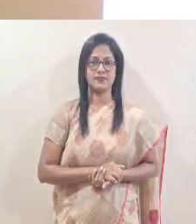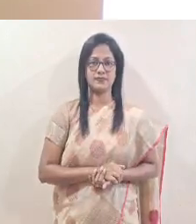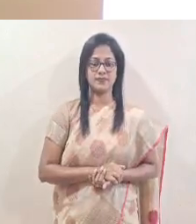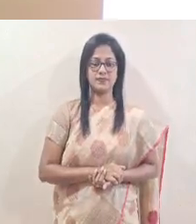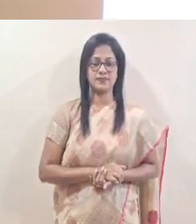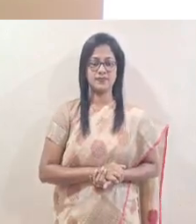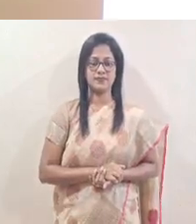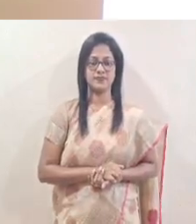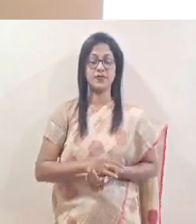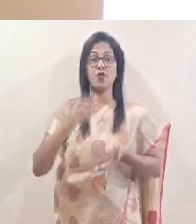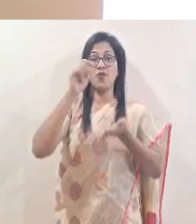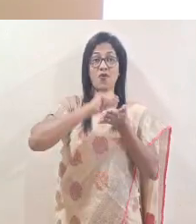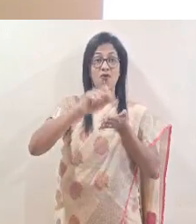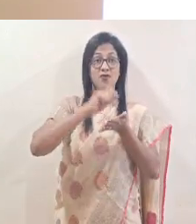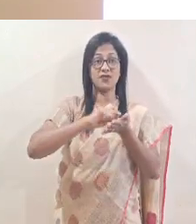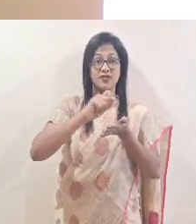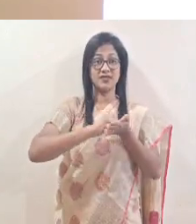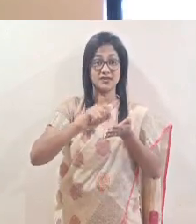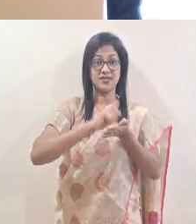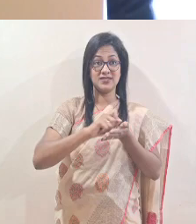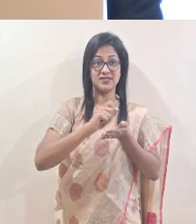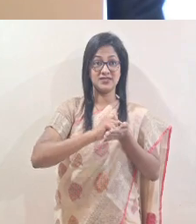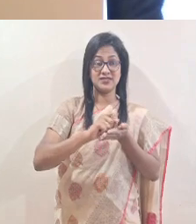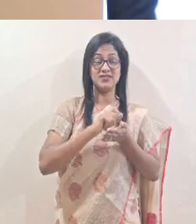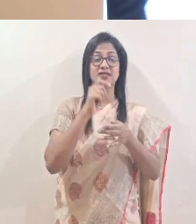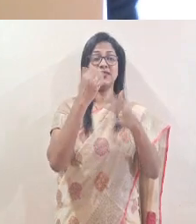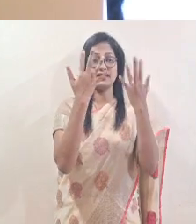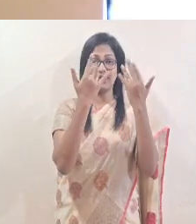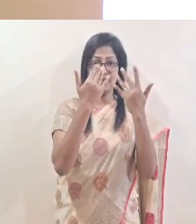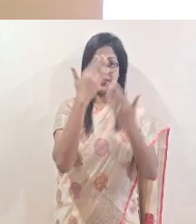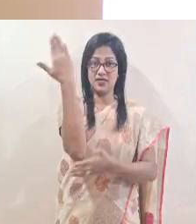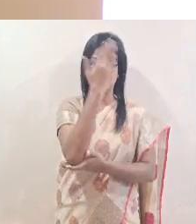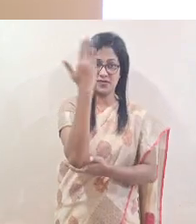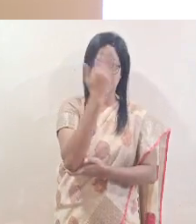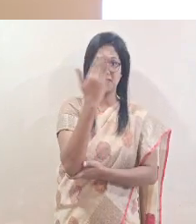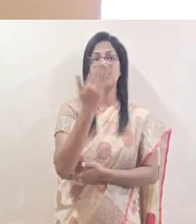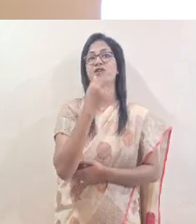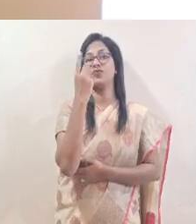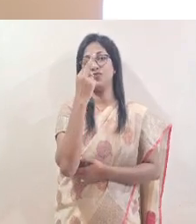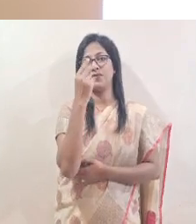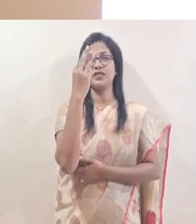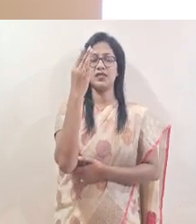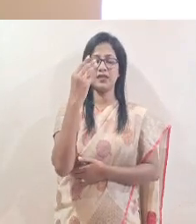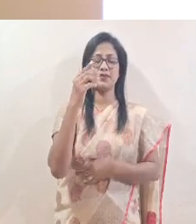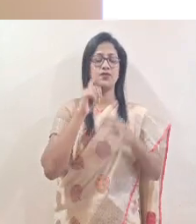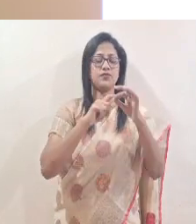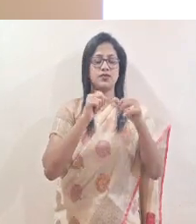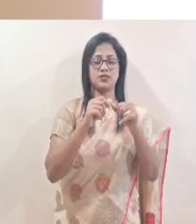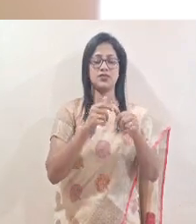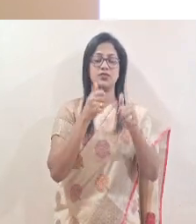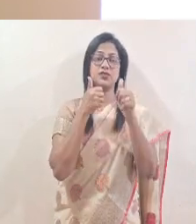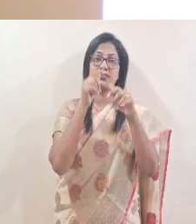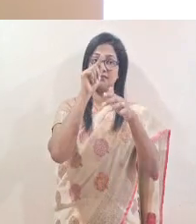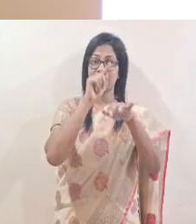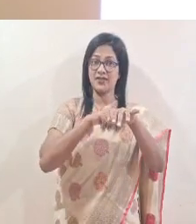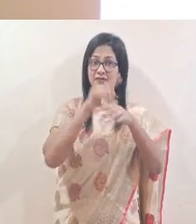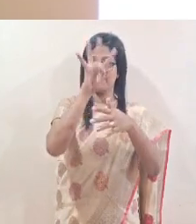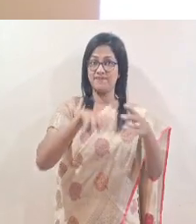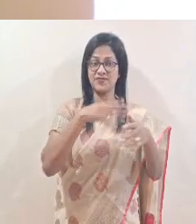Okay, 35. Yeah. Authors will have 10 minutes for their presentation, followed by a 3-minute question answer. Please follow the timeline.